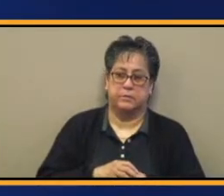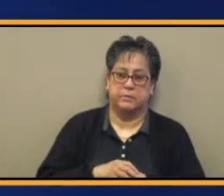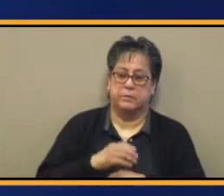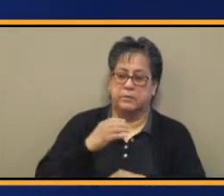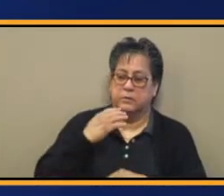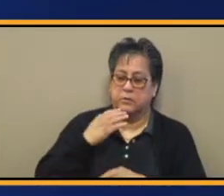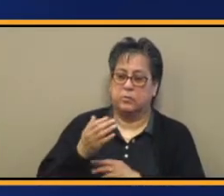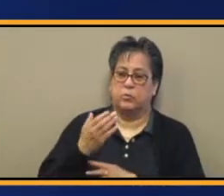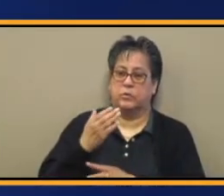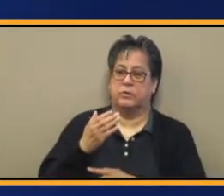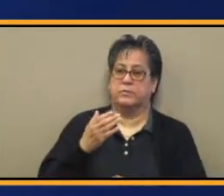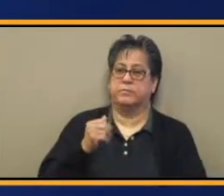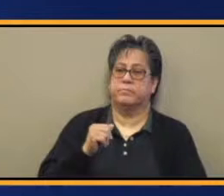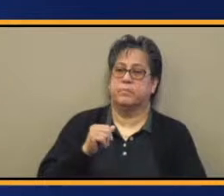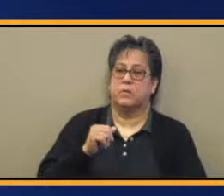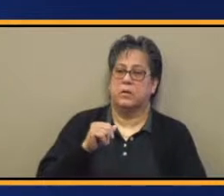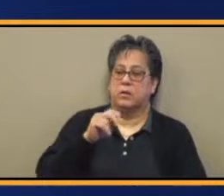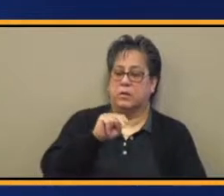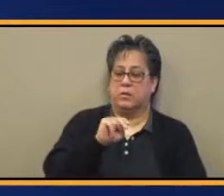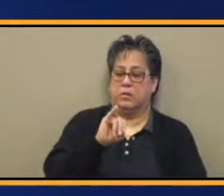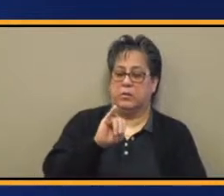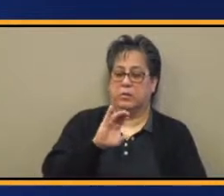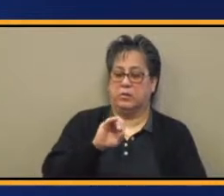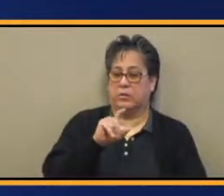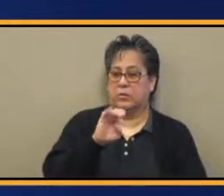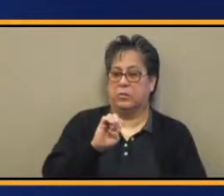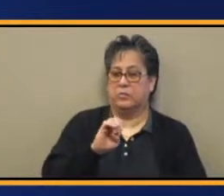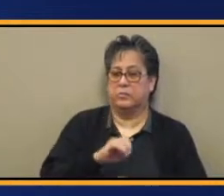Good morning, Mayor and Council. Nicole Cody,